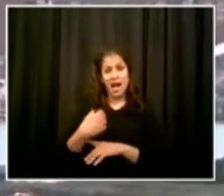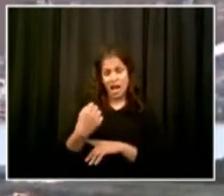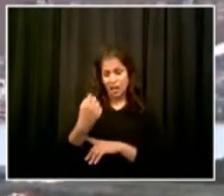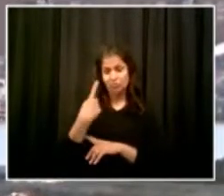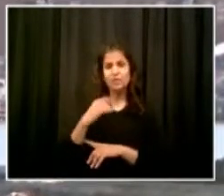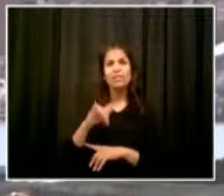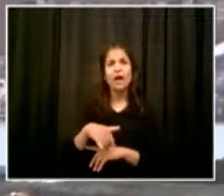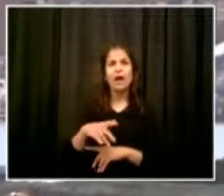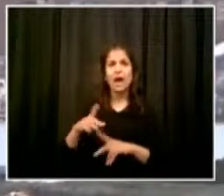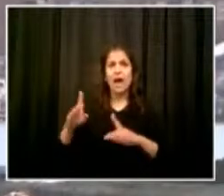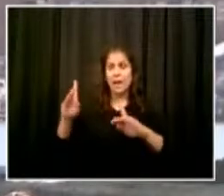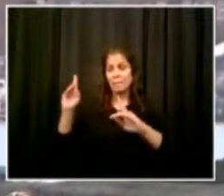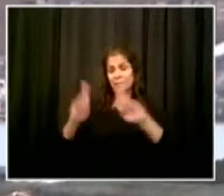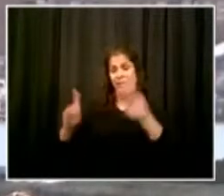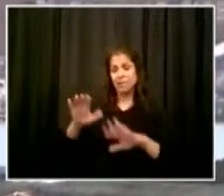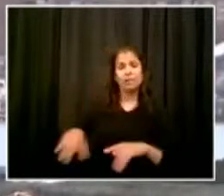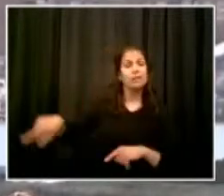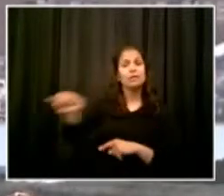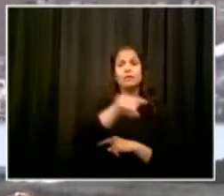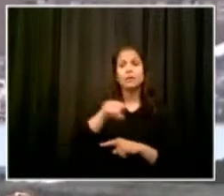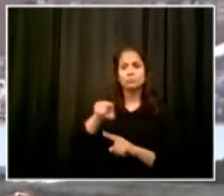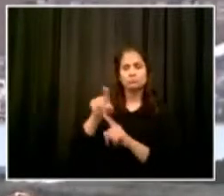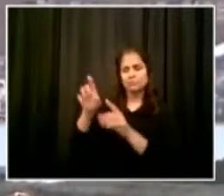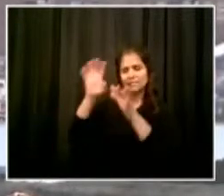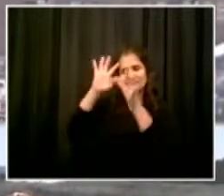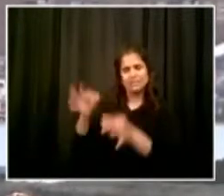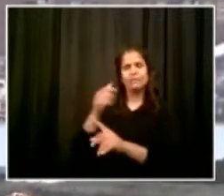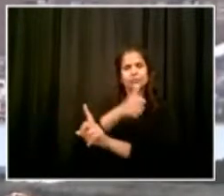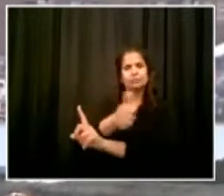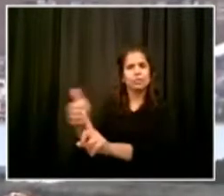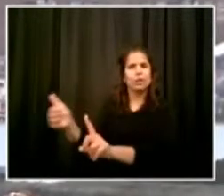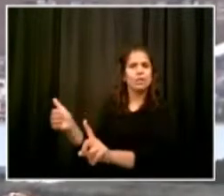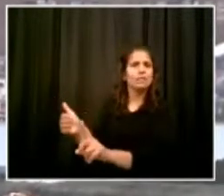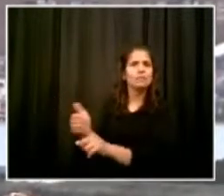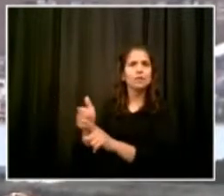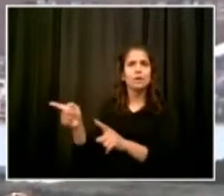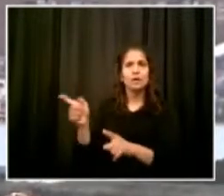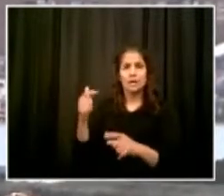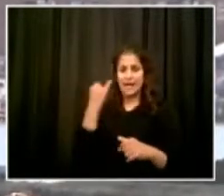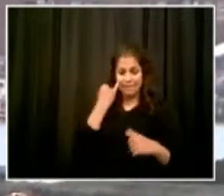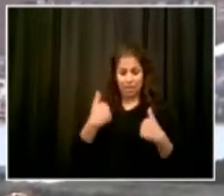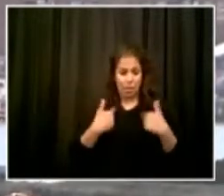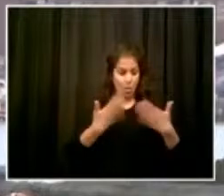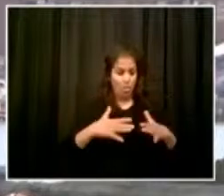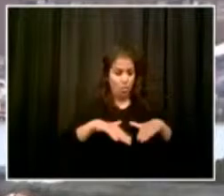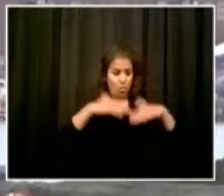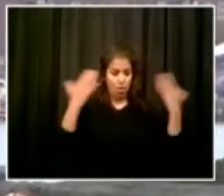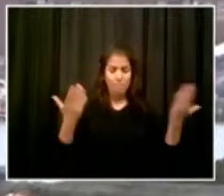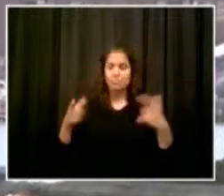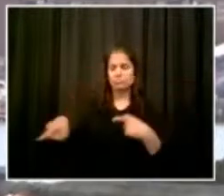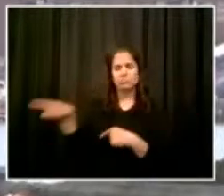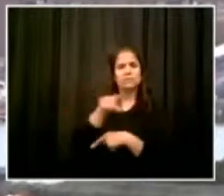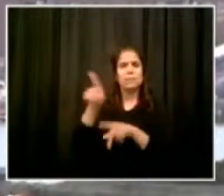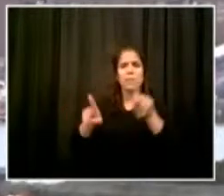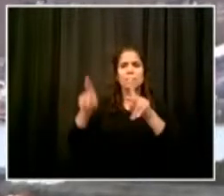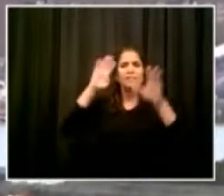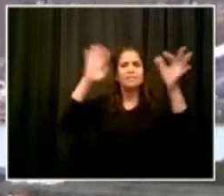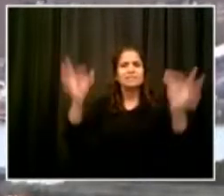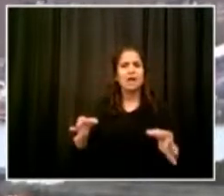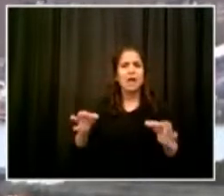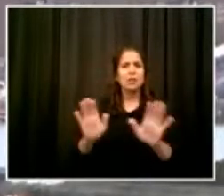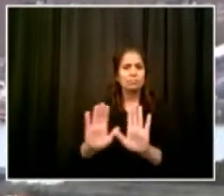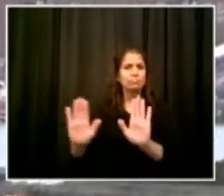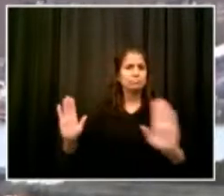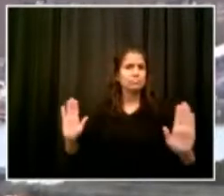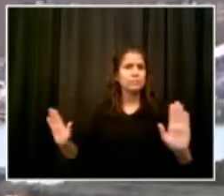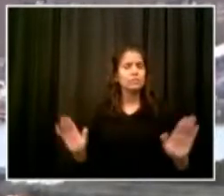unprecedented moment in history. I think New Yorkers are very pragmatic, very resilient. What they're going to do is watch. And as they see